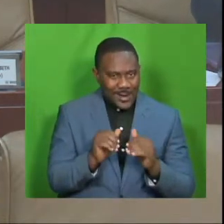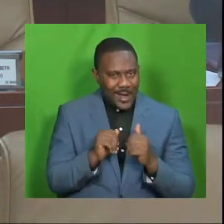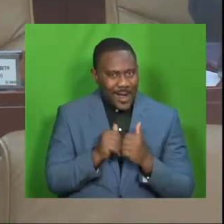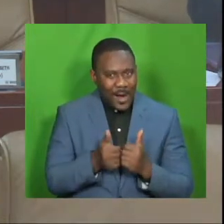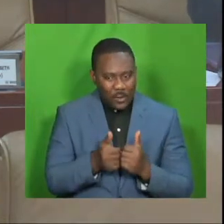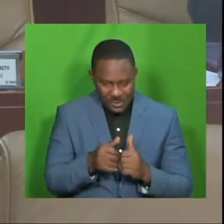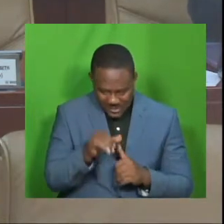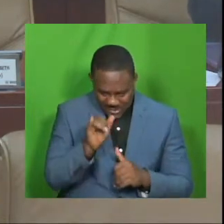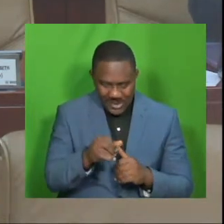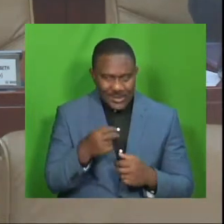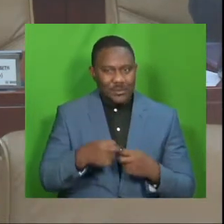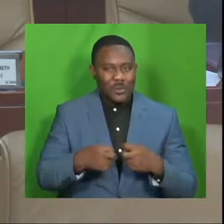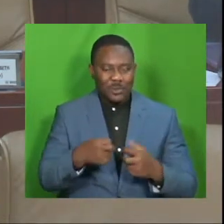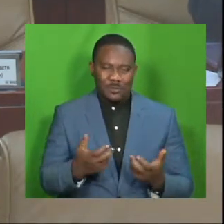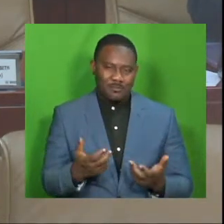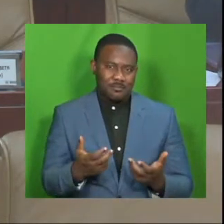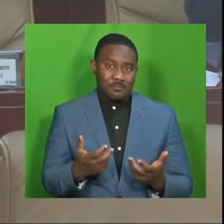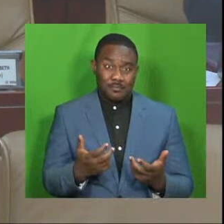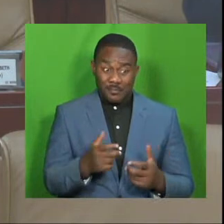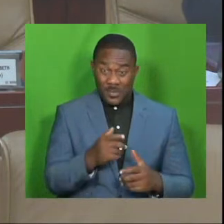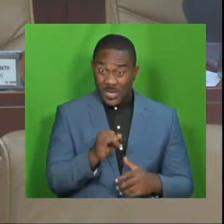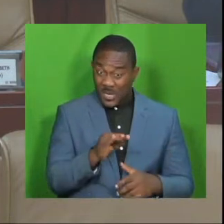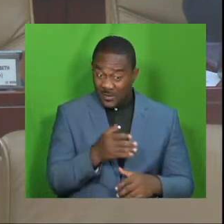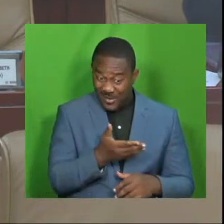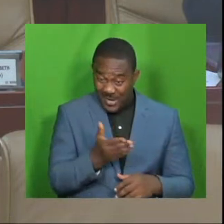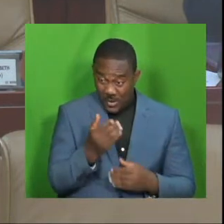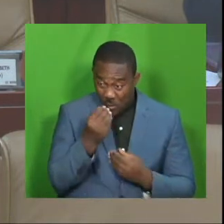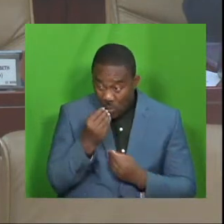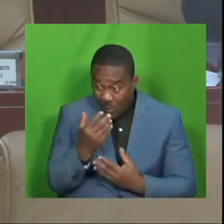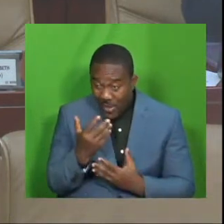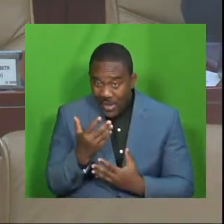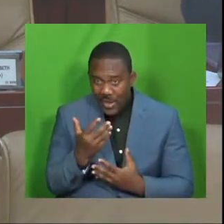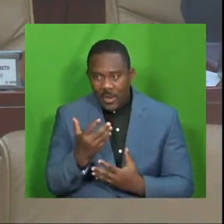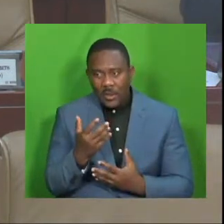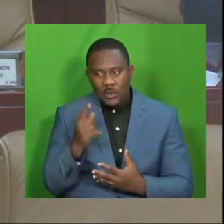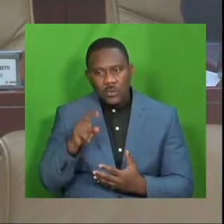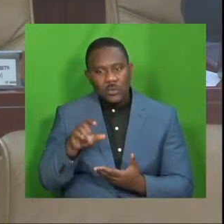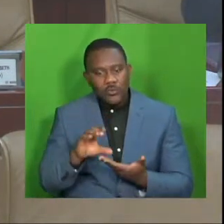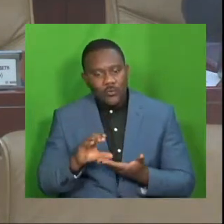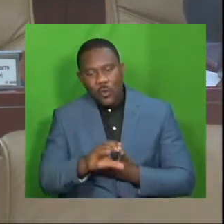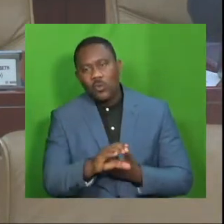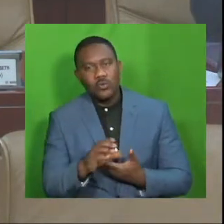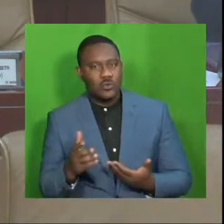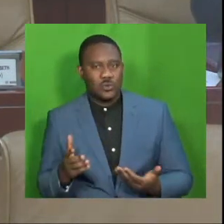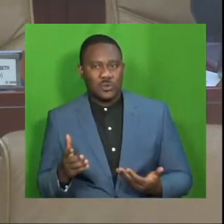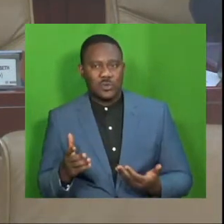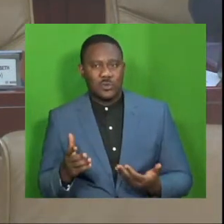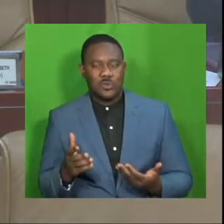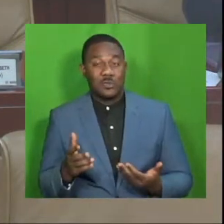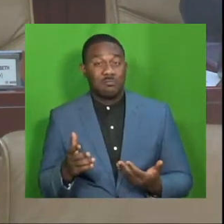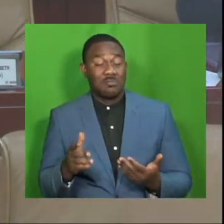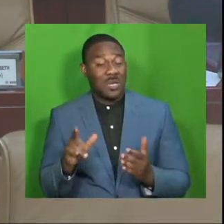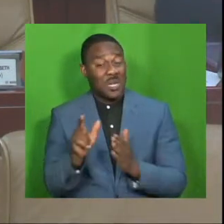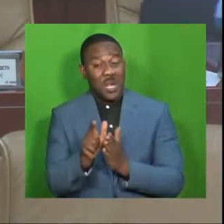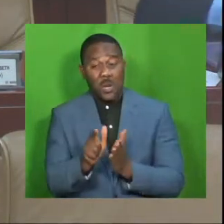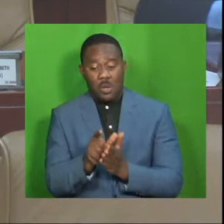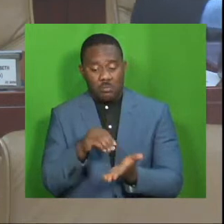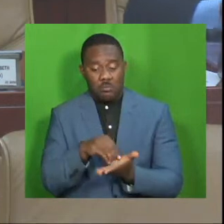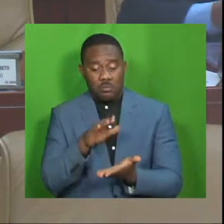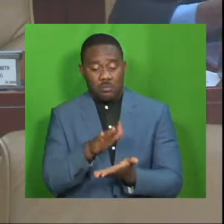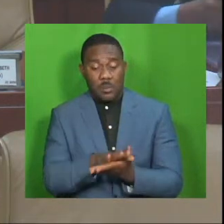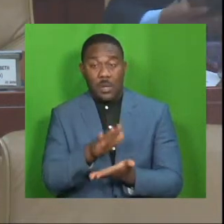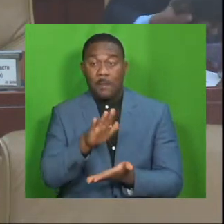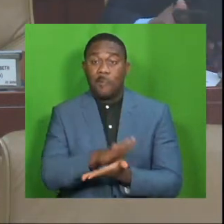compliance is as a result of enforcement. We can't continue to have the regulations on paper without enforcing